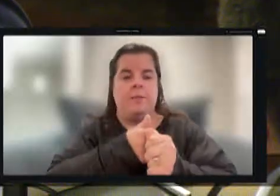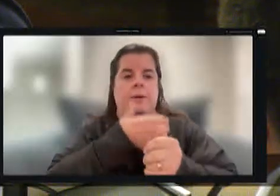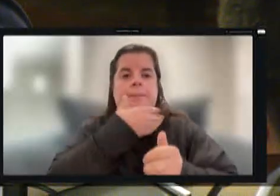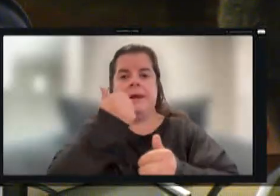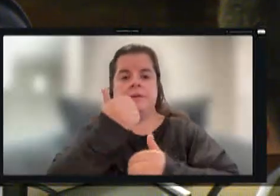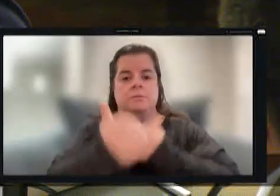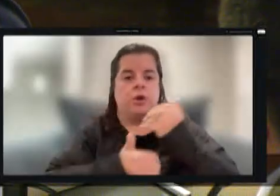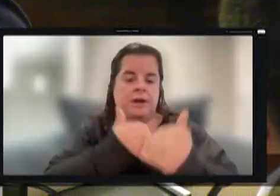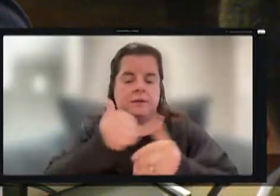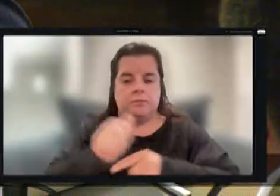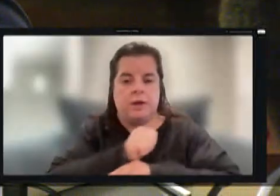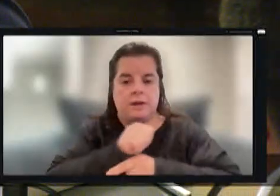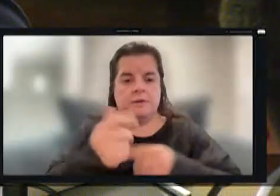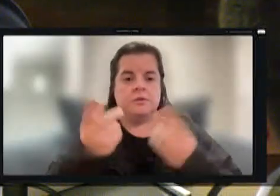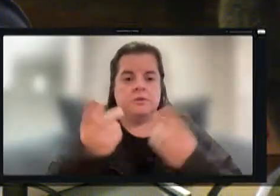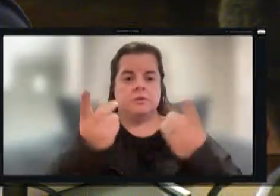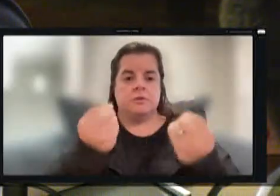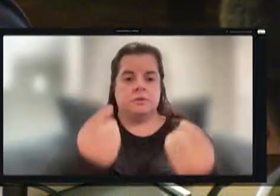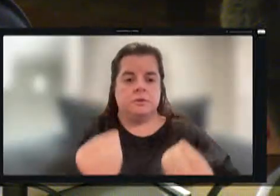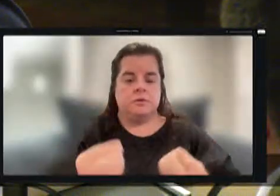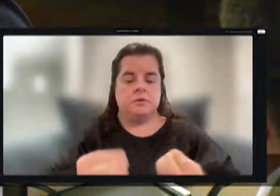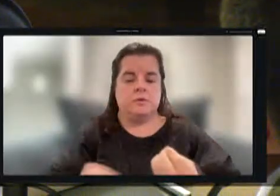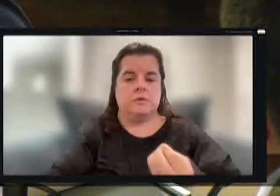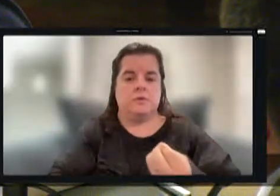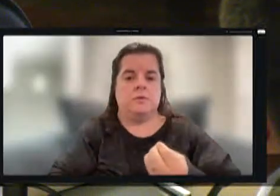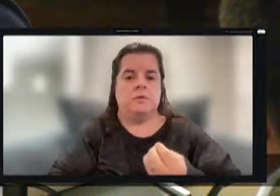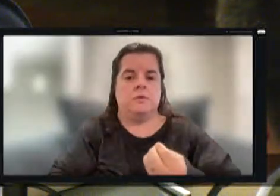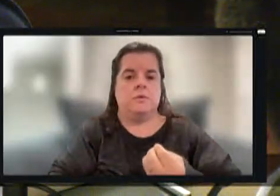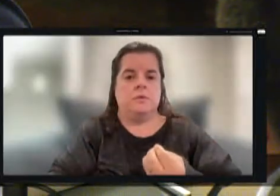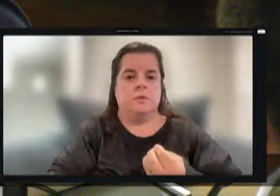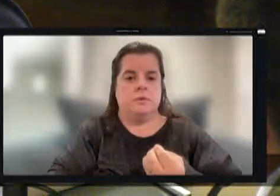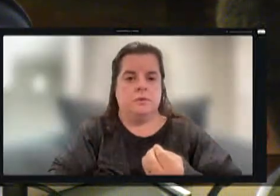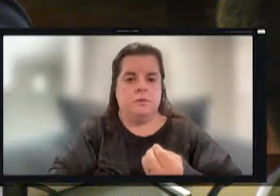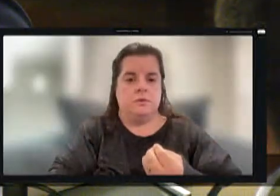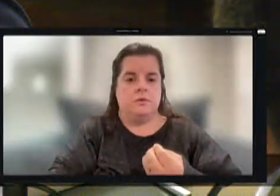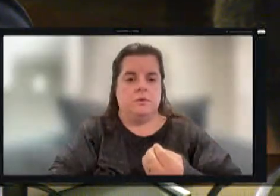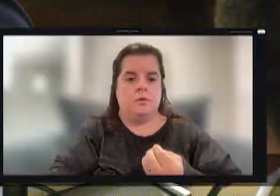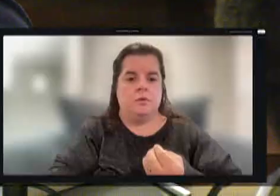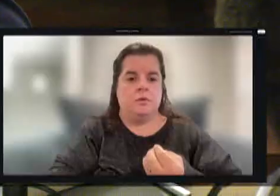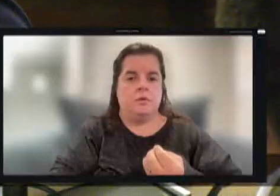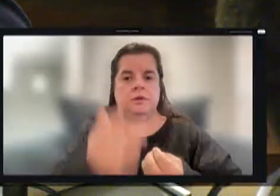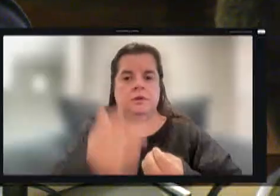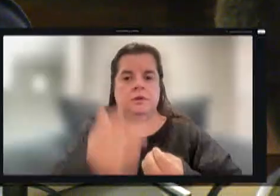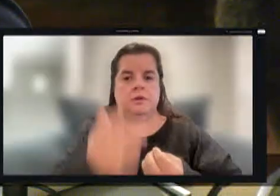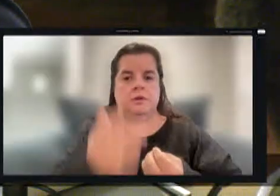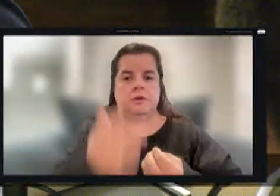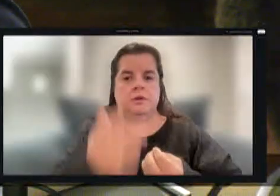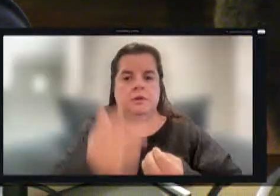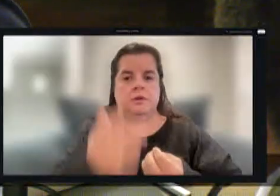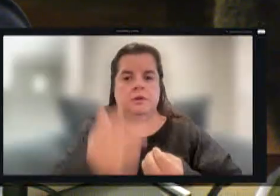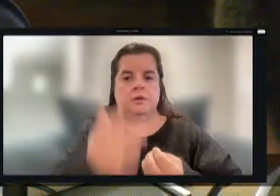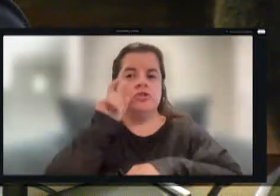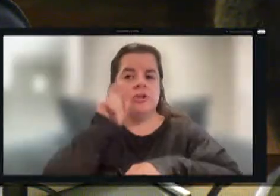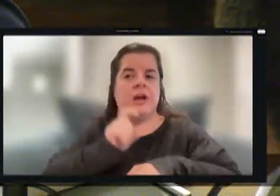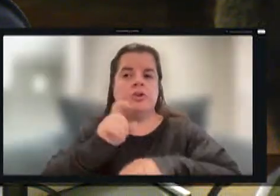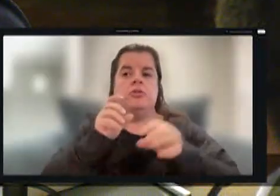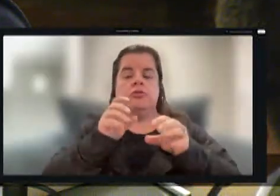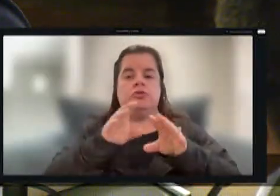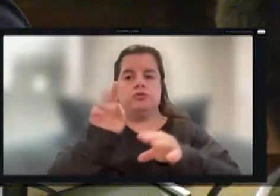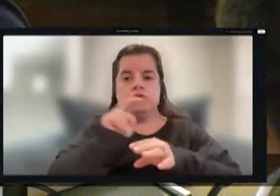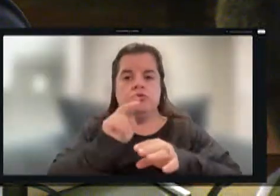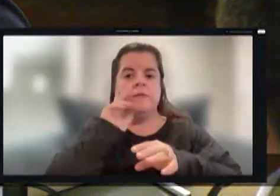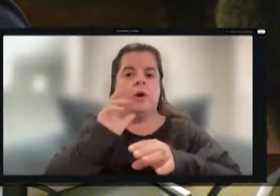have found strategic ways to also use some race and gender neutral opportunities. Specifically, Councilman Lovell is referring to our